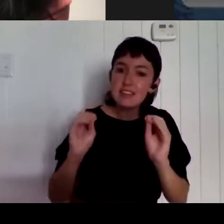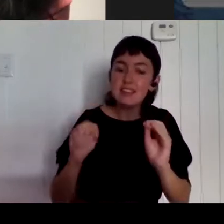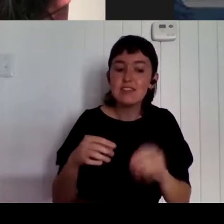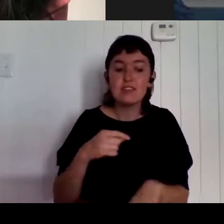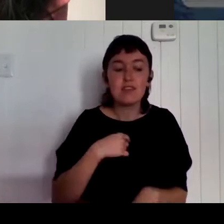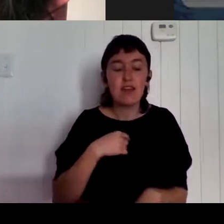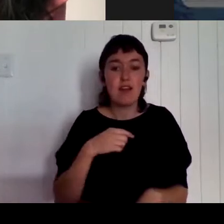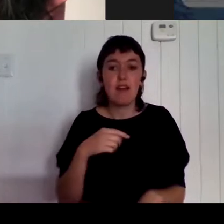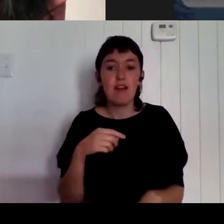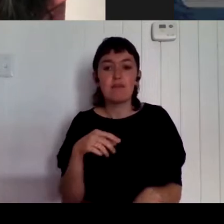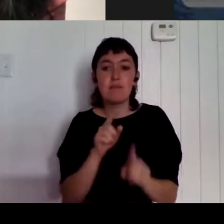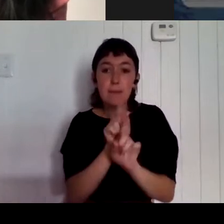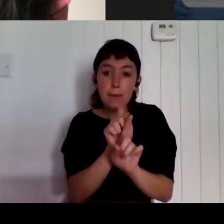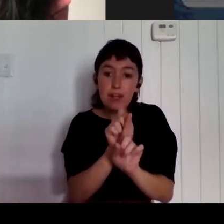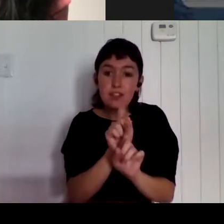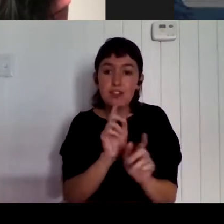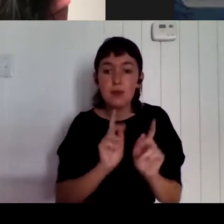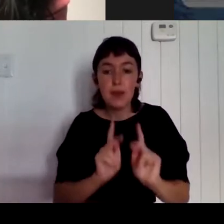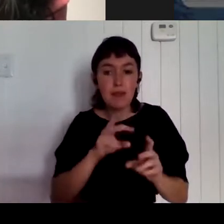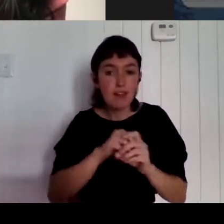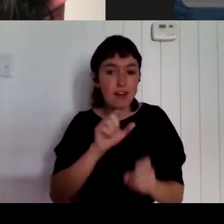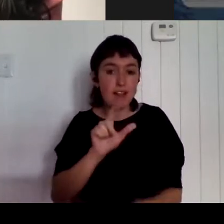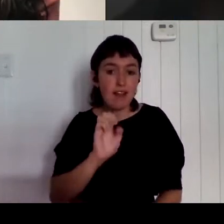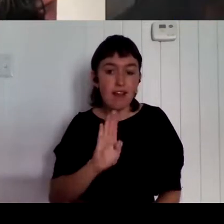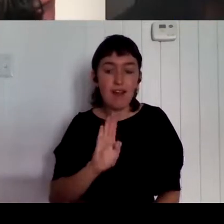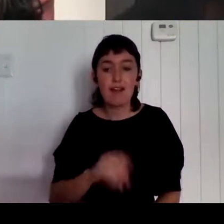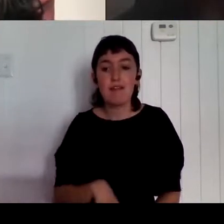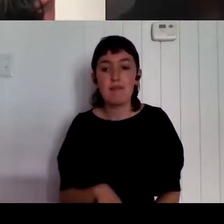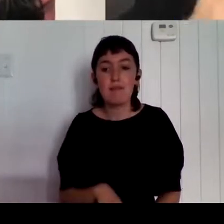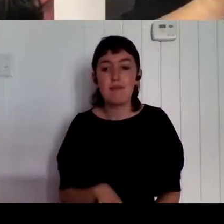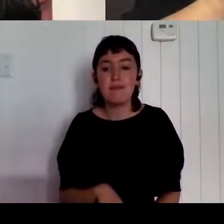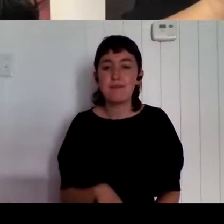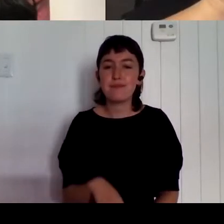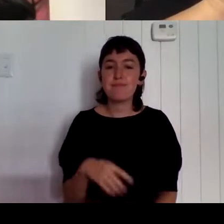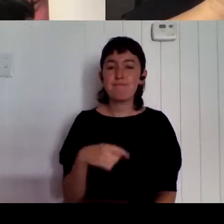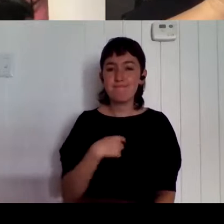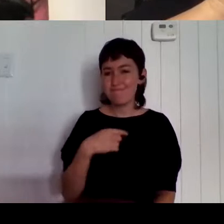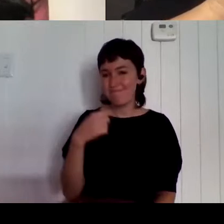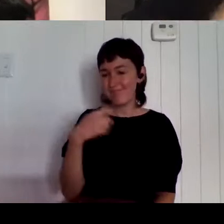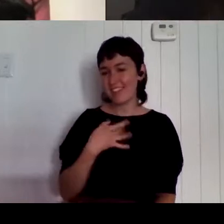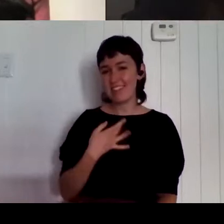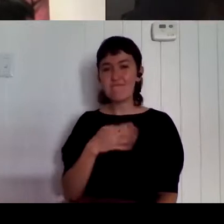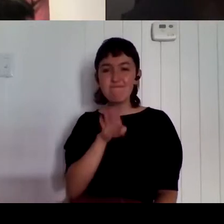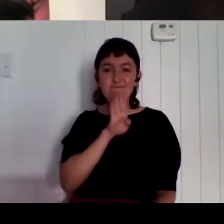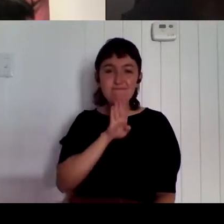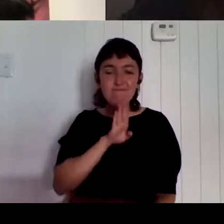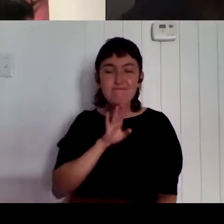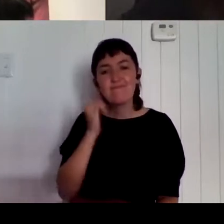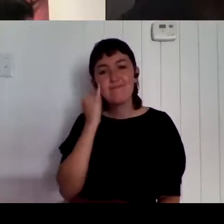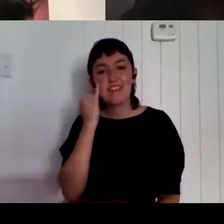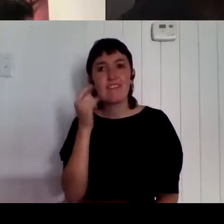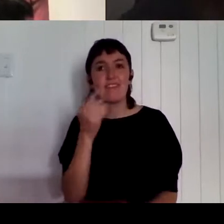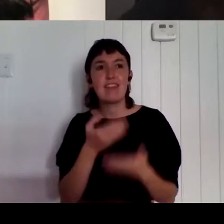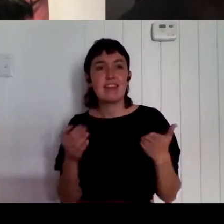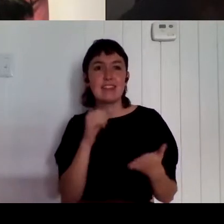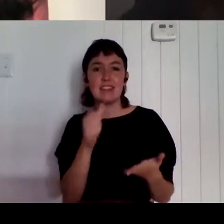people in lab. I think sometimes it is frustrating when things don't work and that might be, I guess the